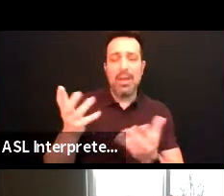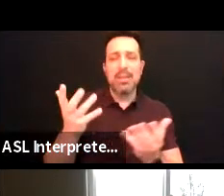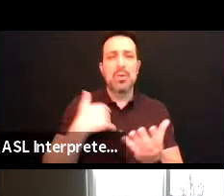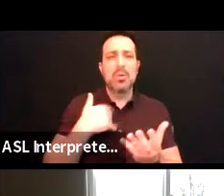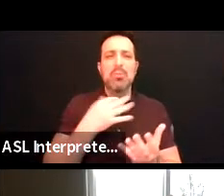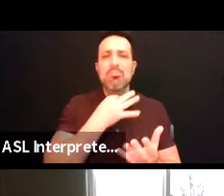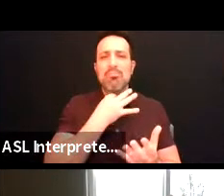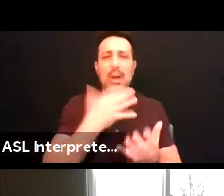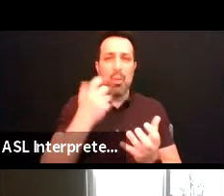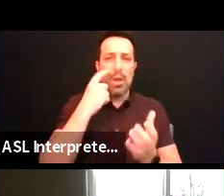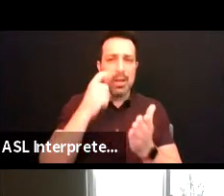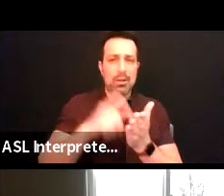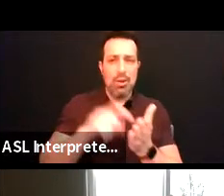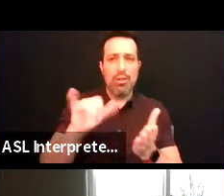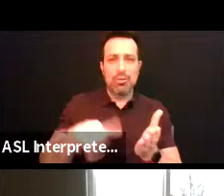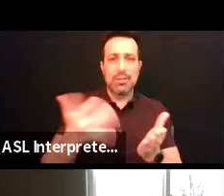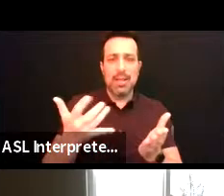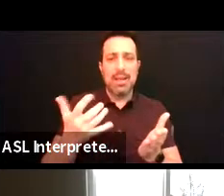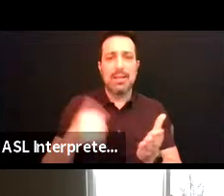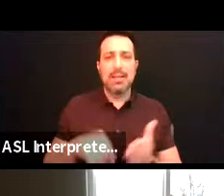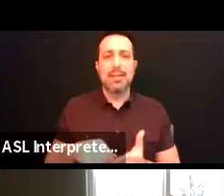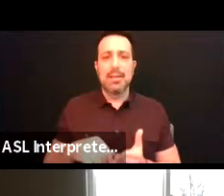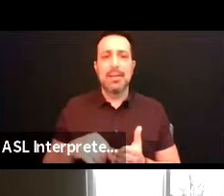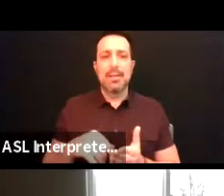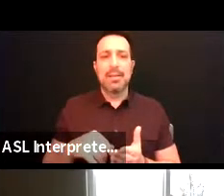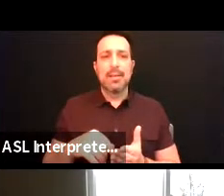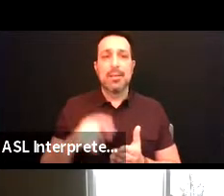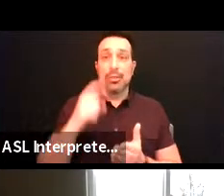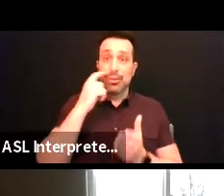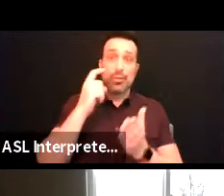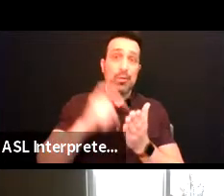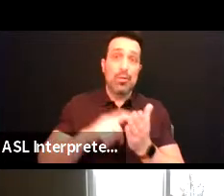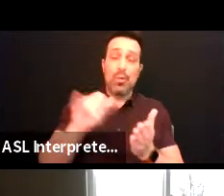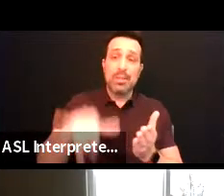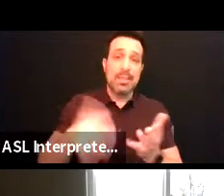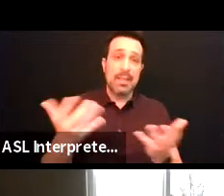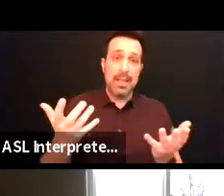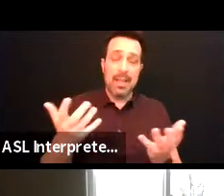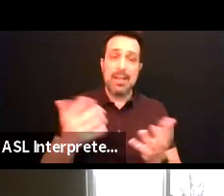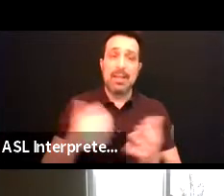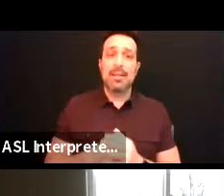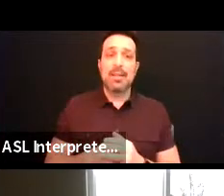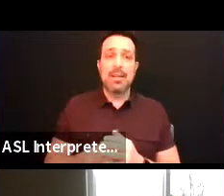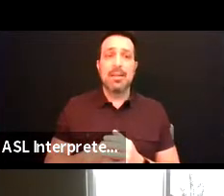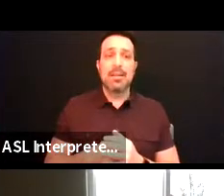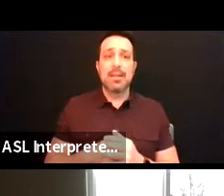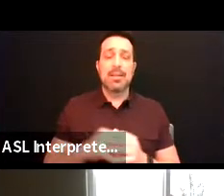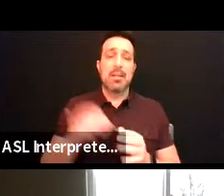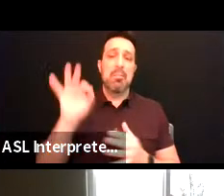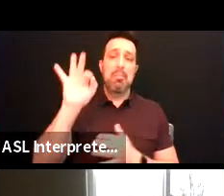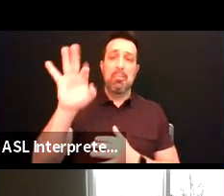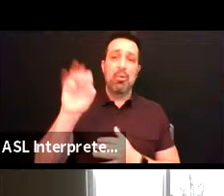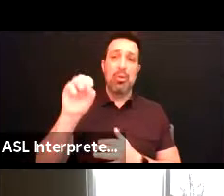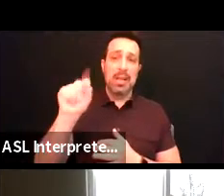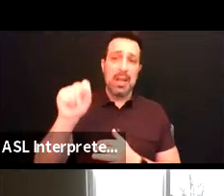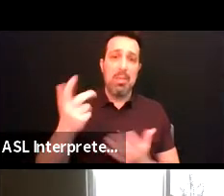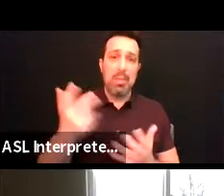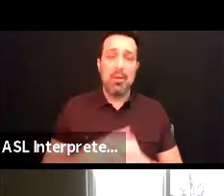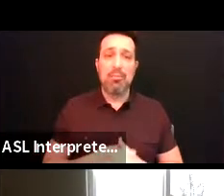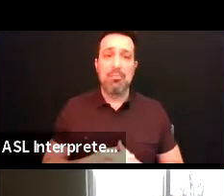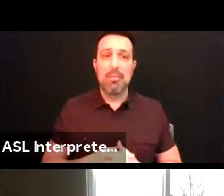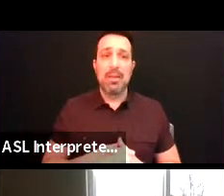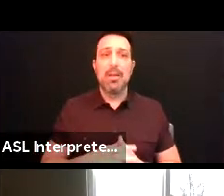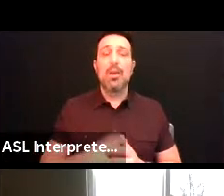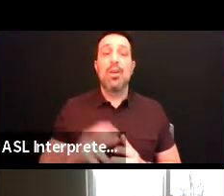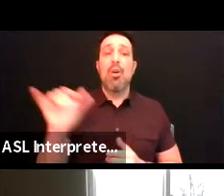just want to acknowledge that they're, just noticing that and just kind of putting that out there. And in